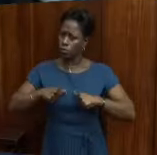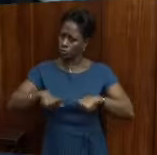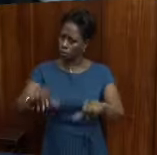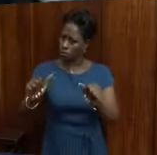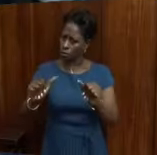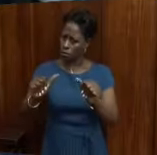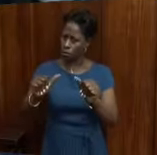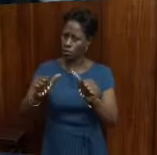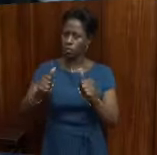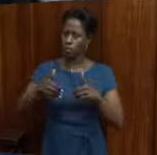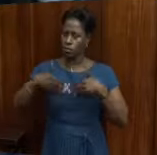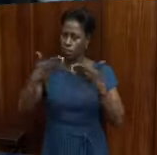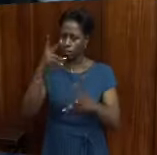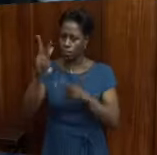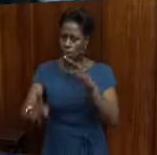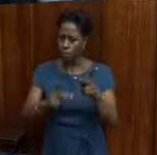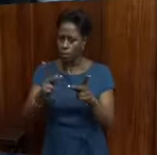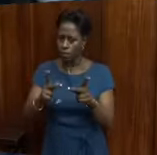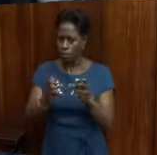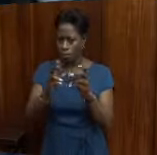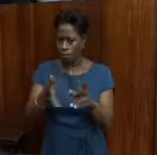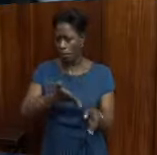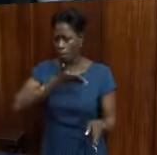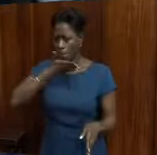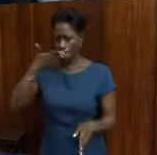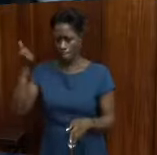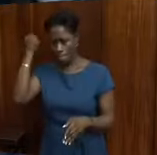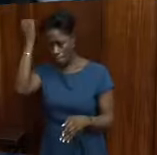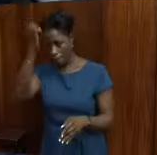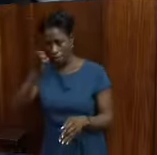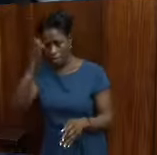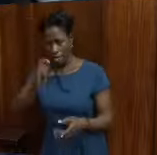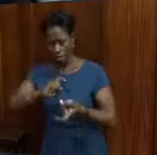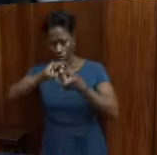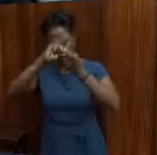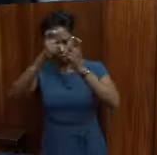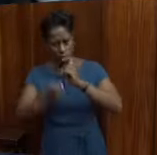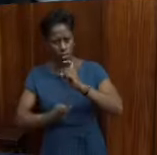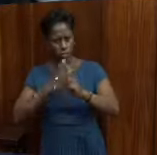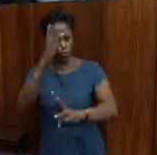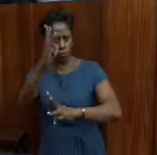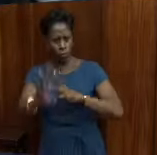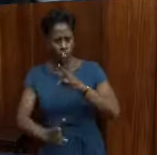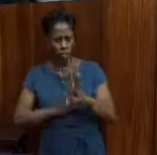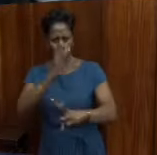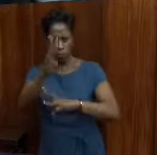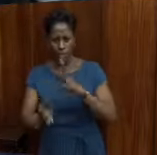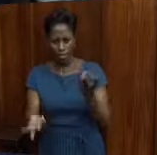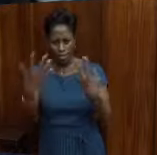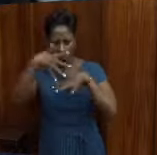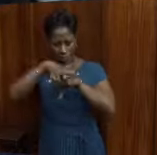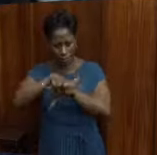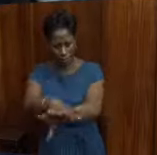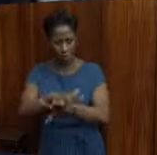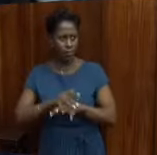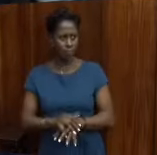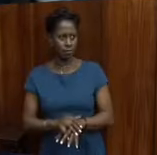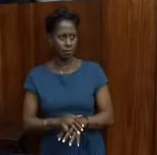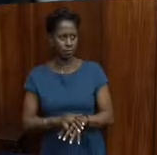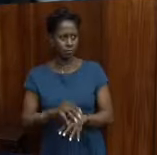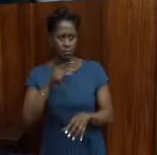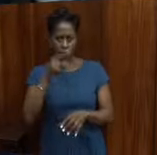opportunities to play their part in shaping an evolving world which is more interconnected than ever. For this reason, my government